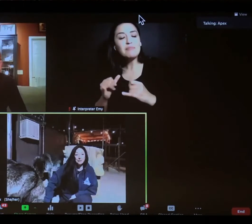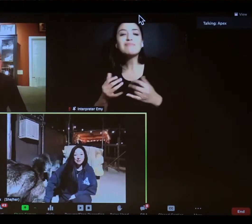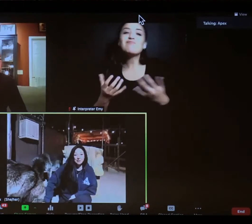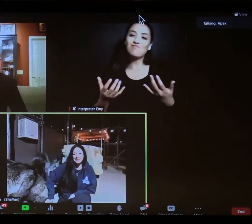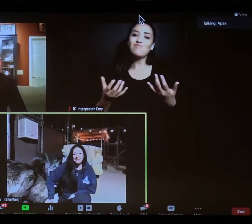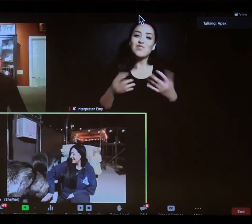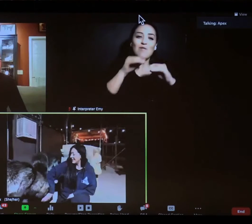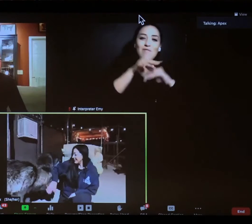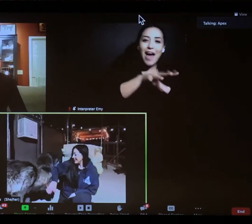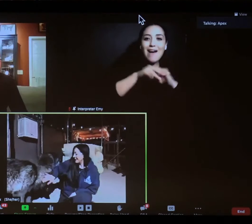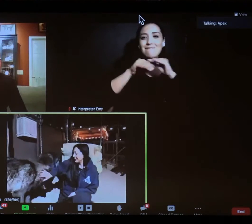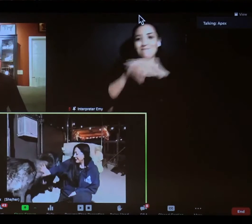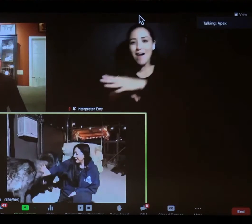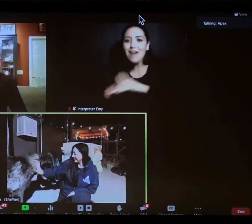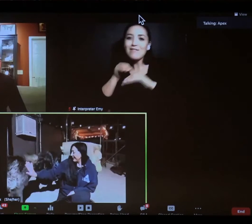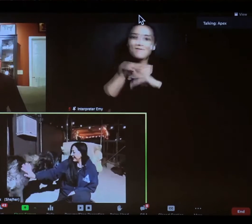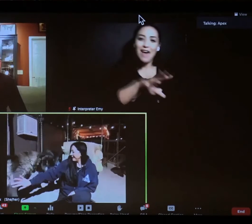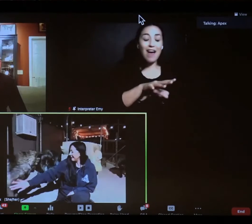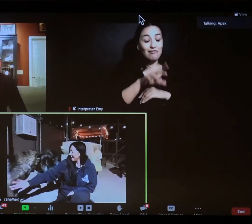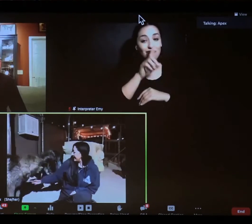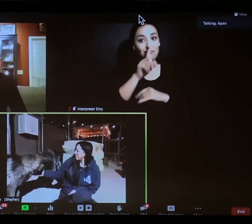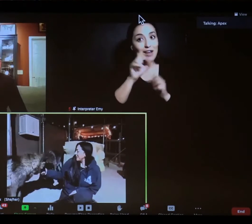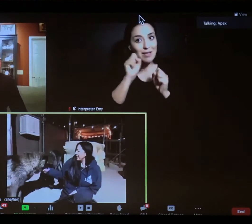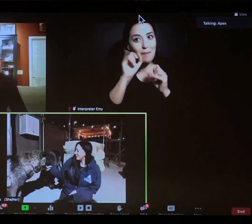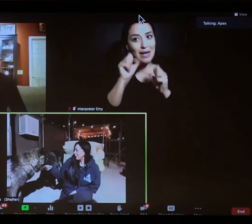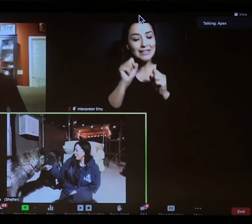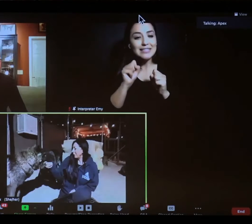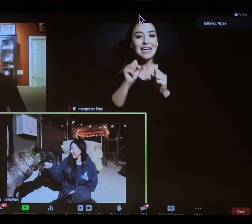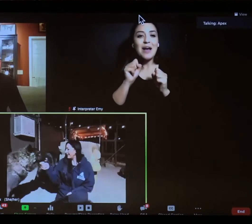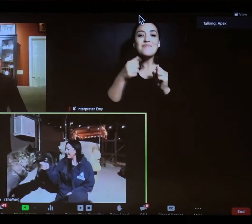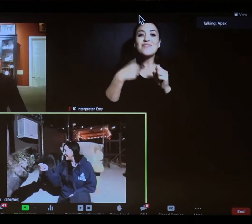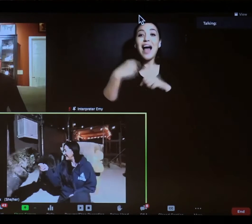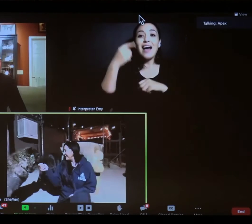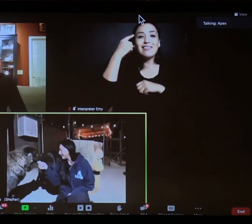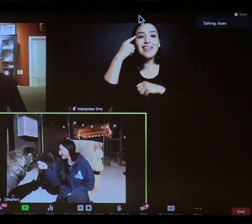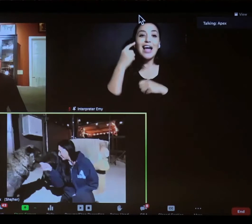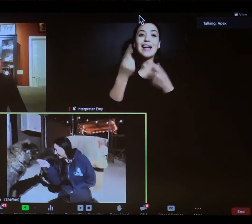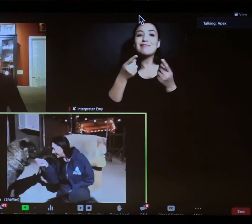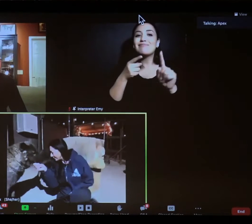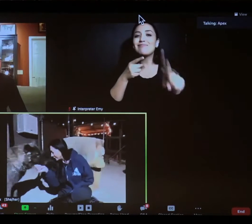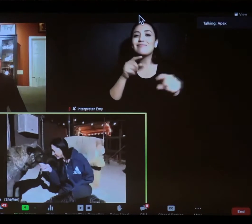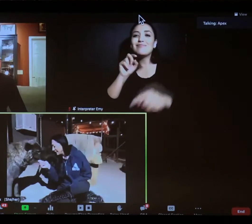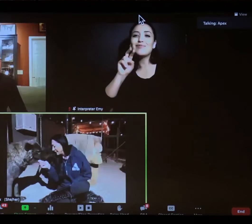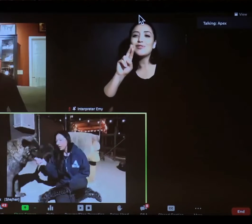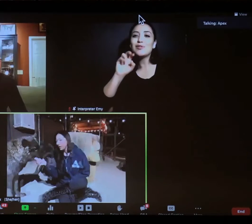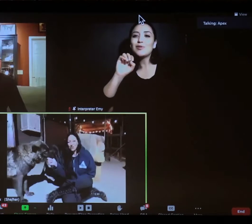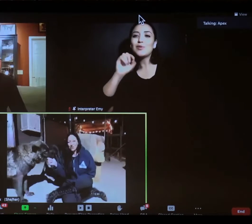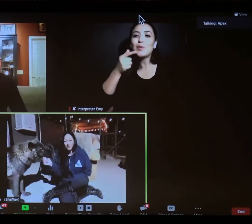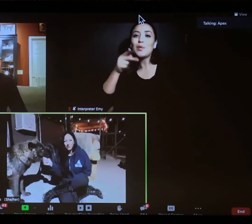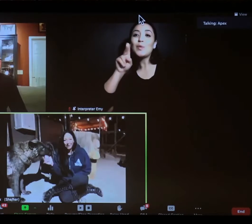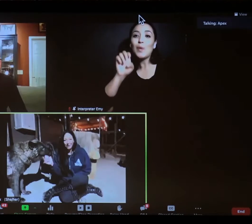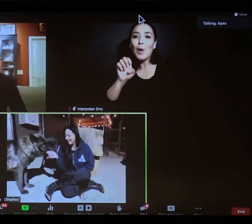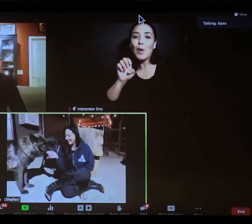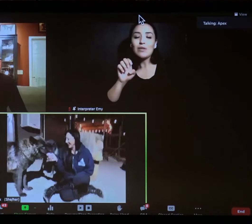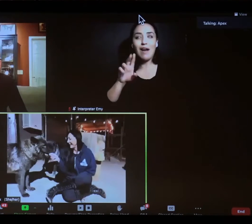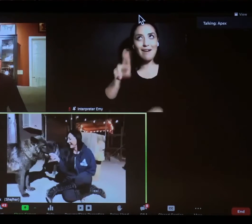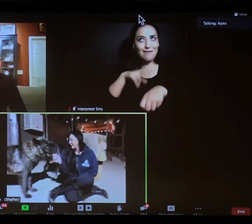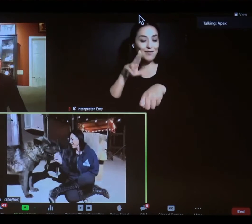And it really is, it's really amazing. And they all, I think because Rogue here, little Rogue, of course she's the boss,